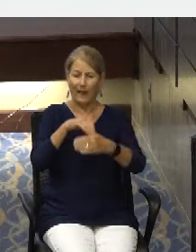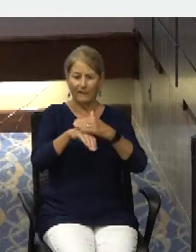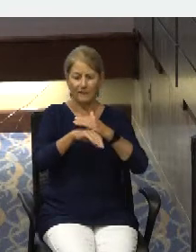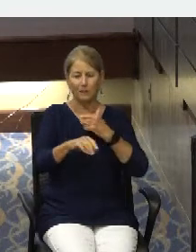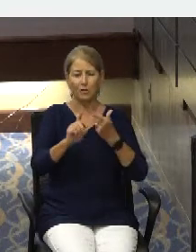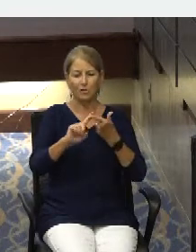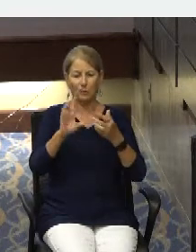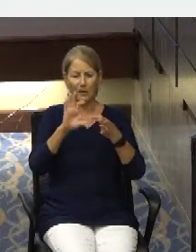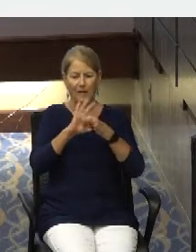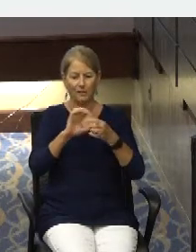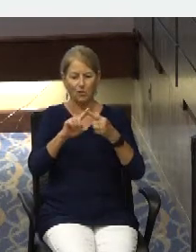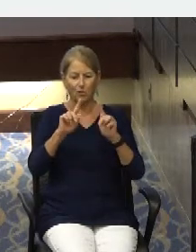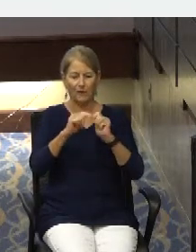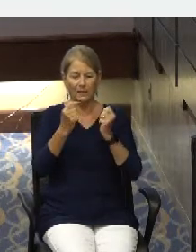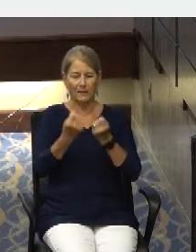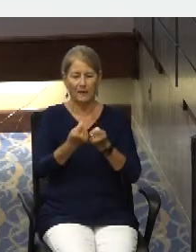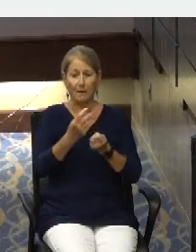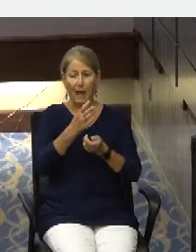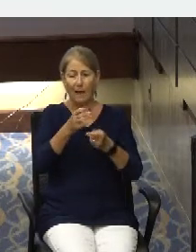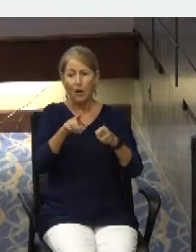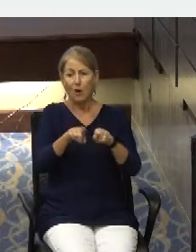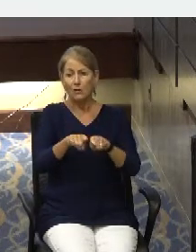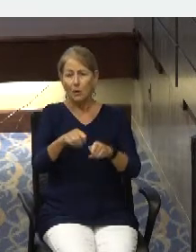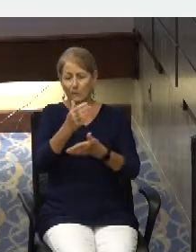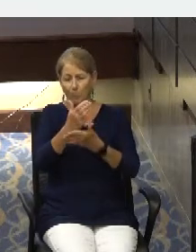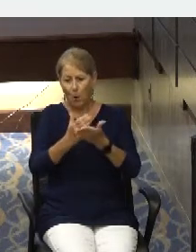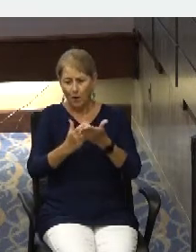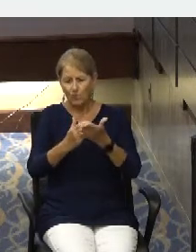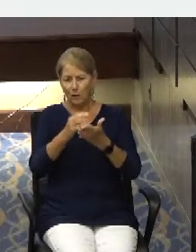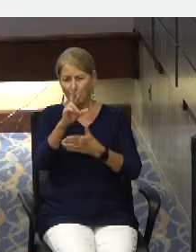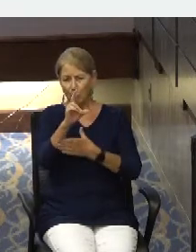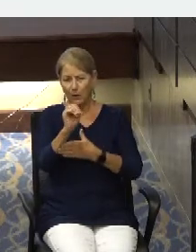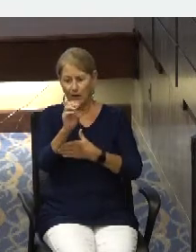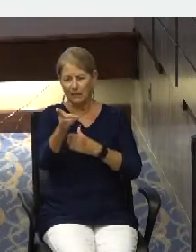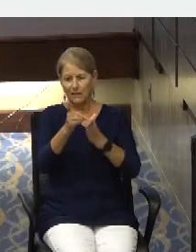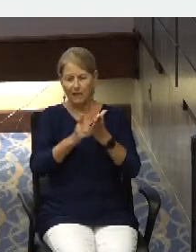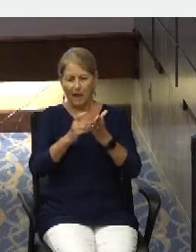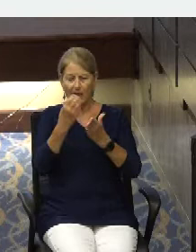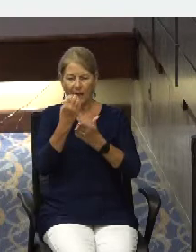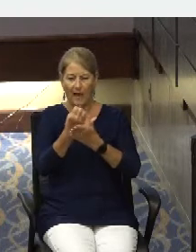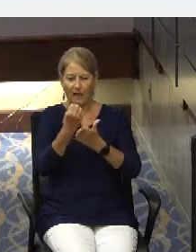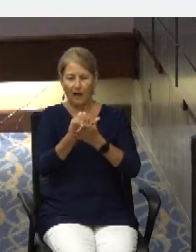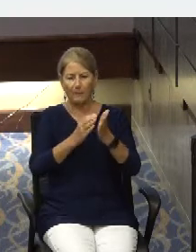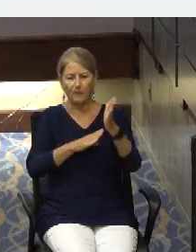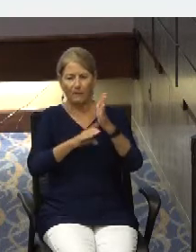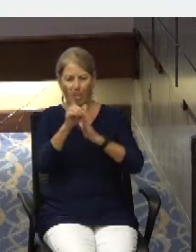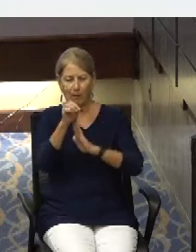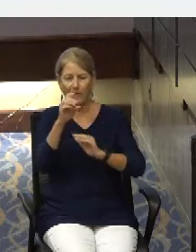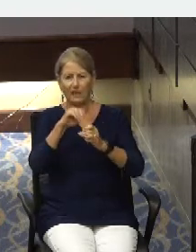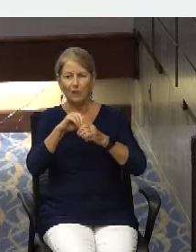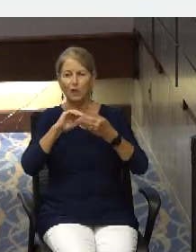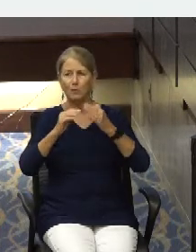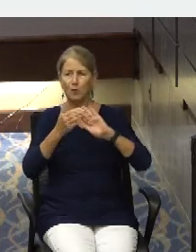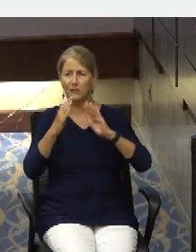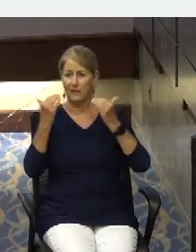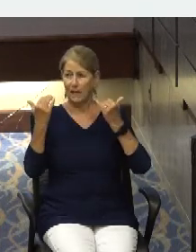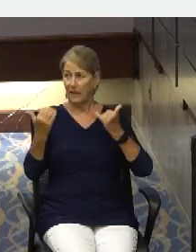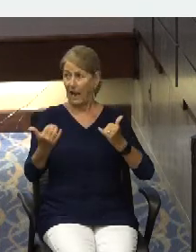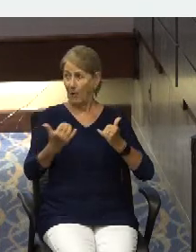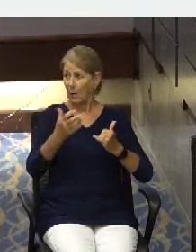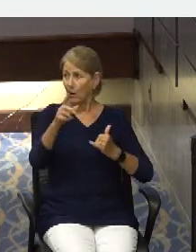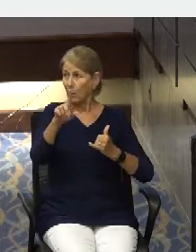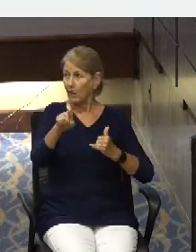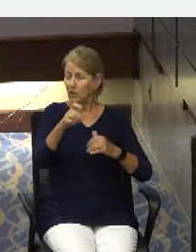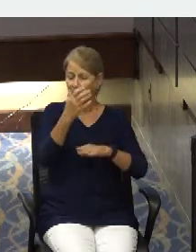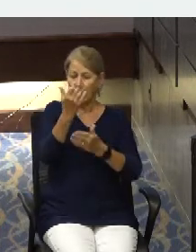BRT, but also as part of just general redesign to support overall economic development in the community. Now, there were questions last time